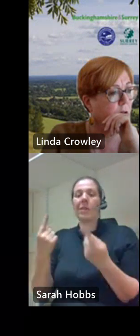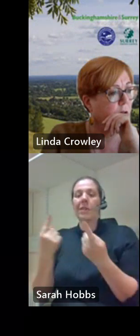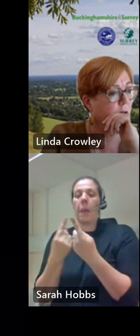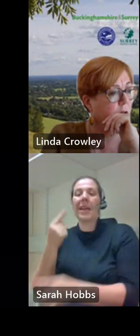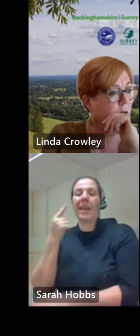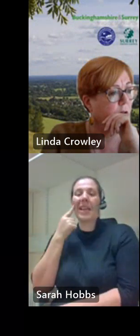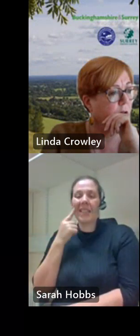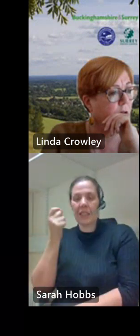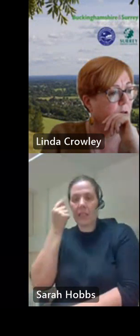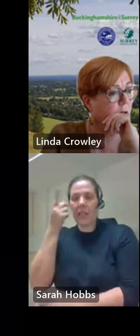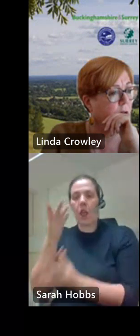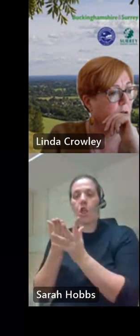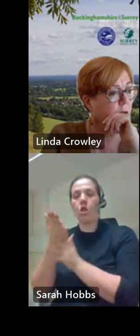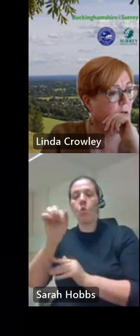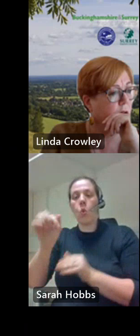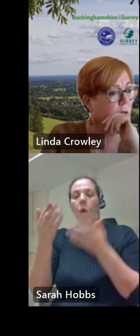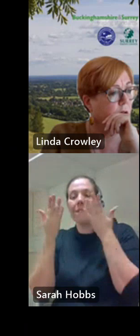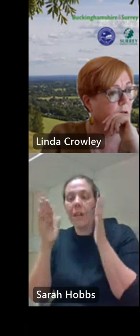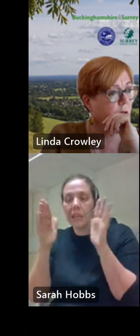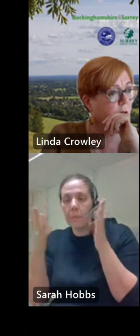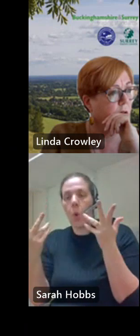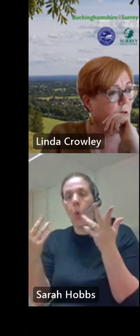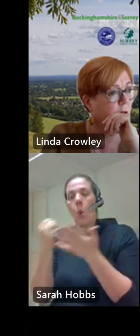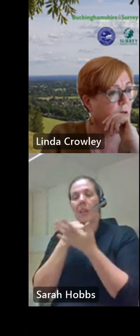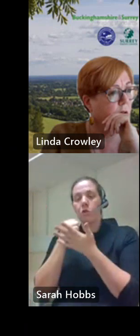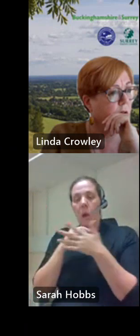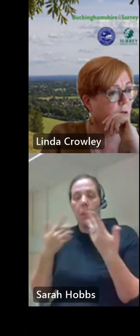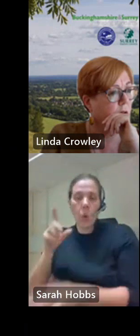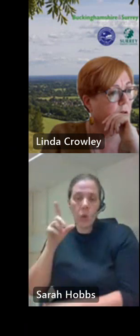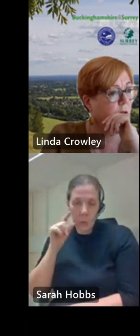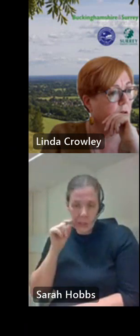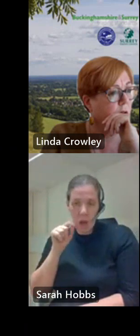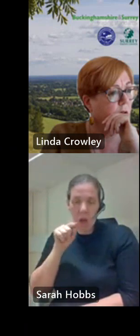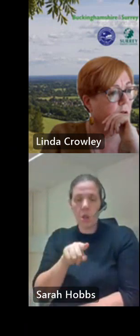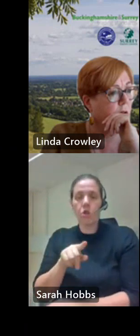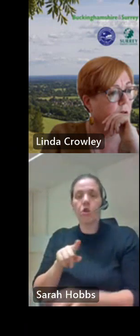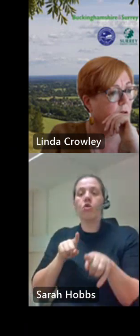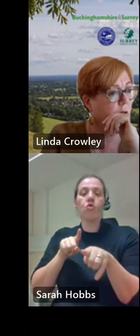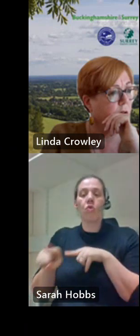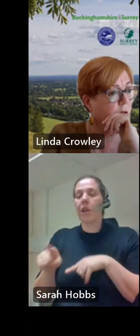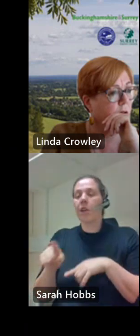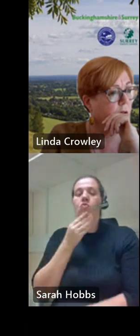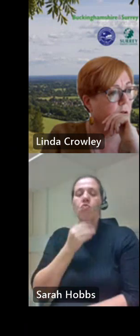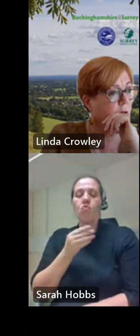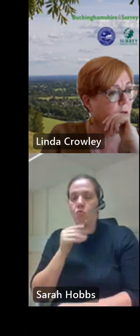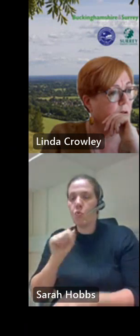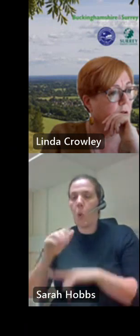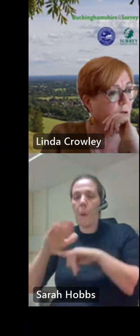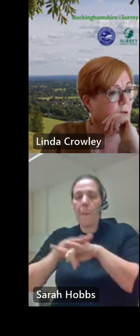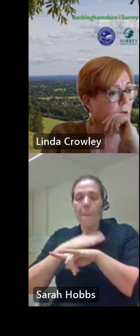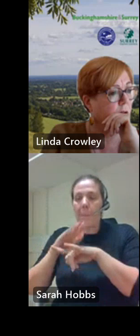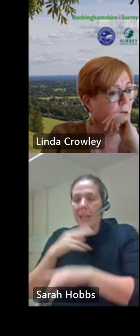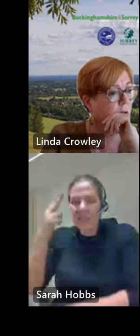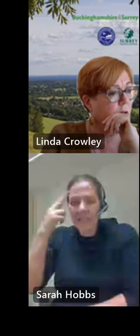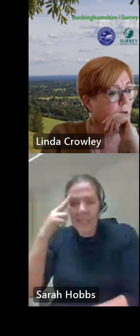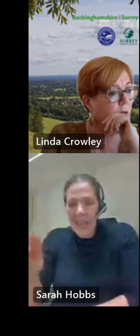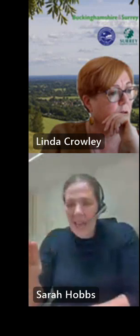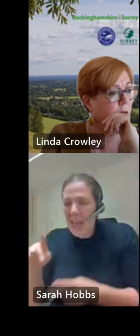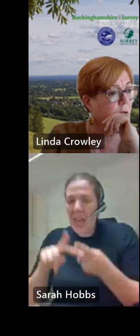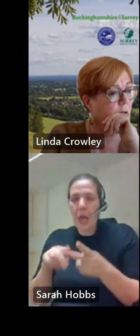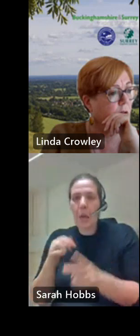You can also use another process, and we'll talk about that in a moment. So please don't use things like your pet's name, numbers, you